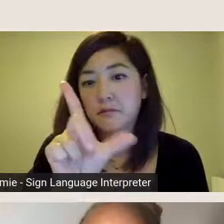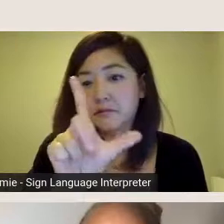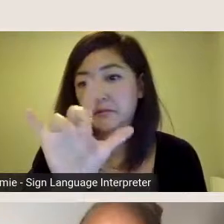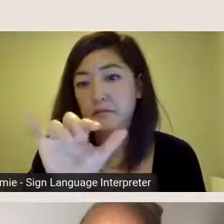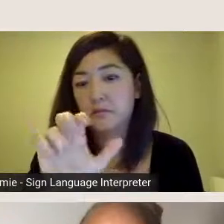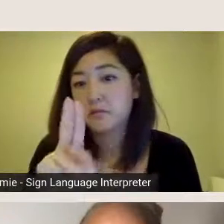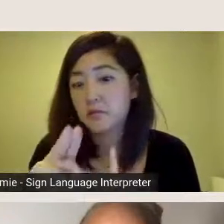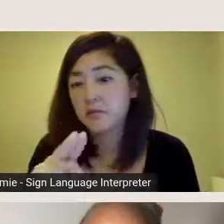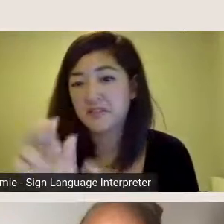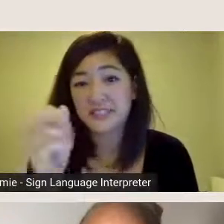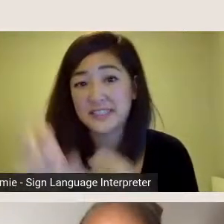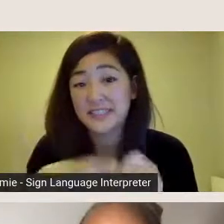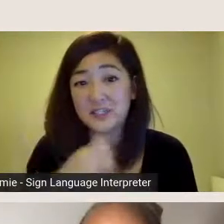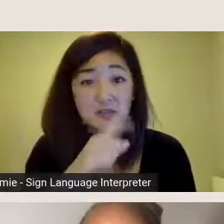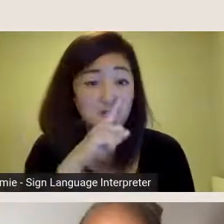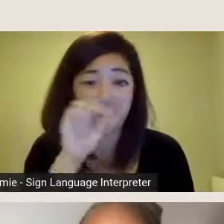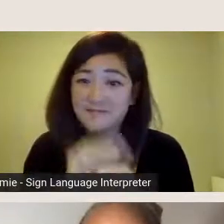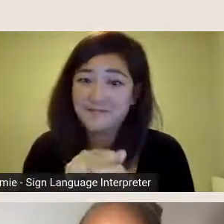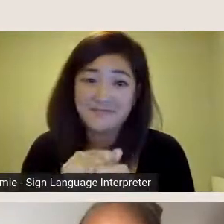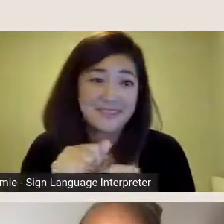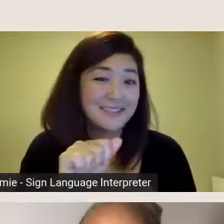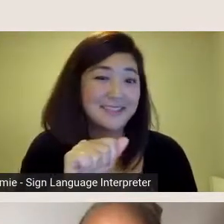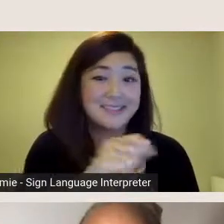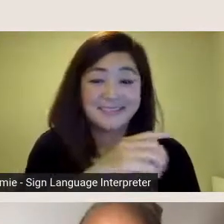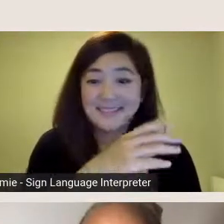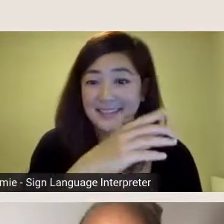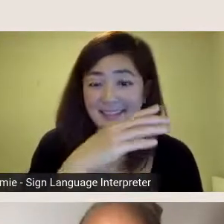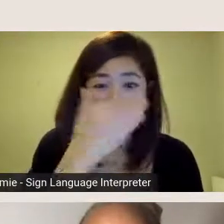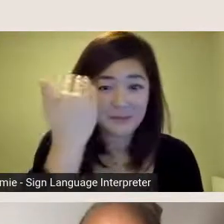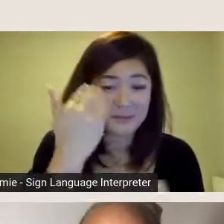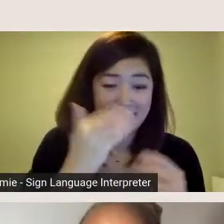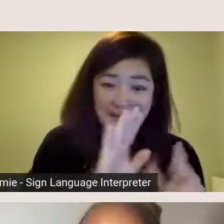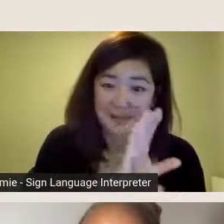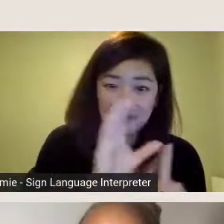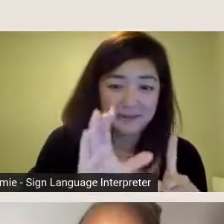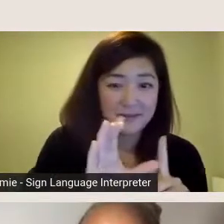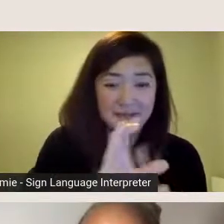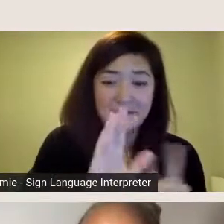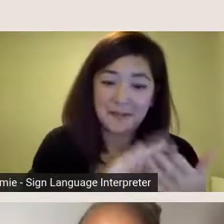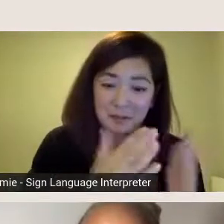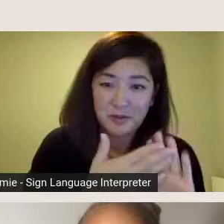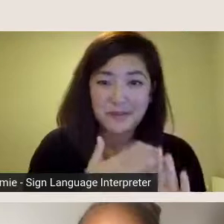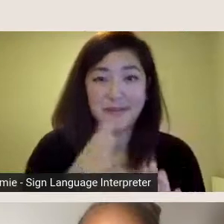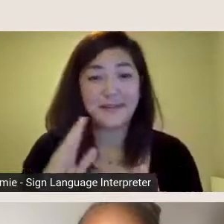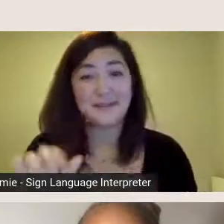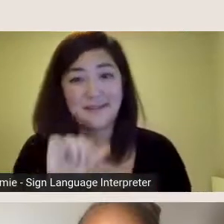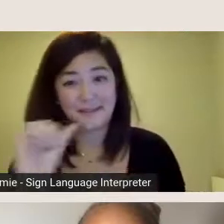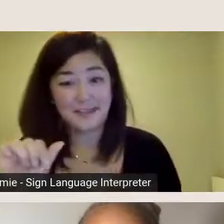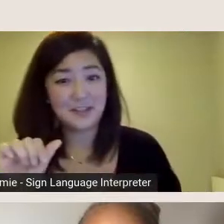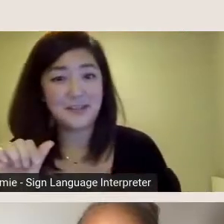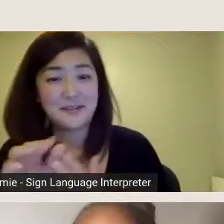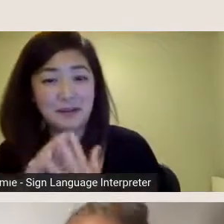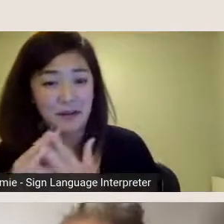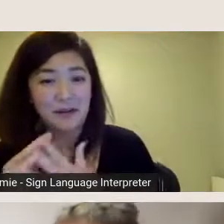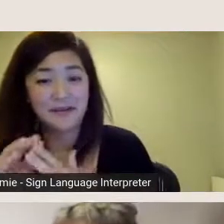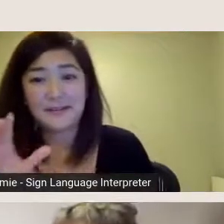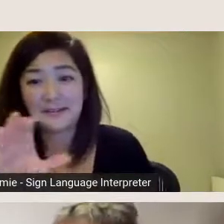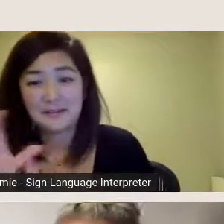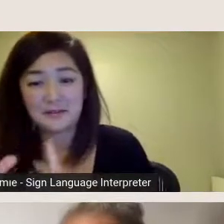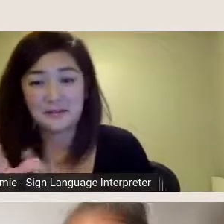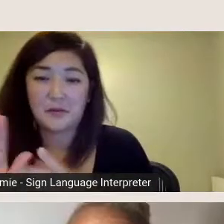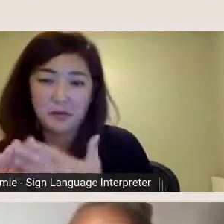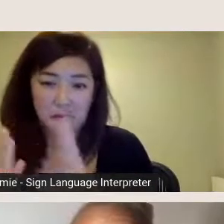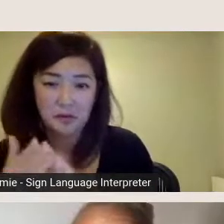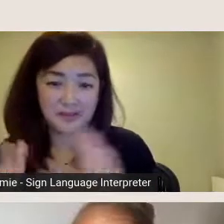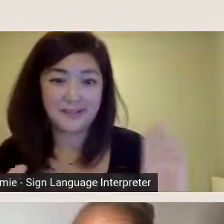not a lot of interaction between the African American and Asian American community here, probably more so in the city,